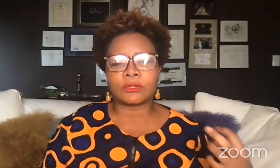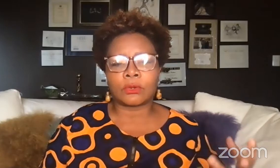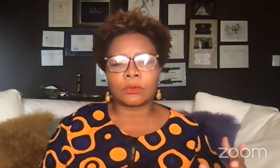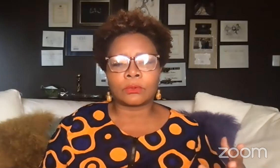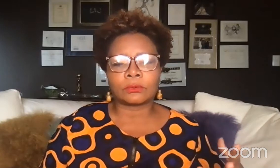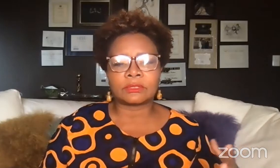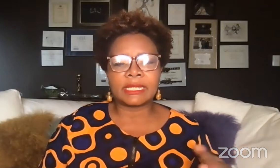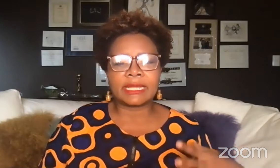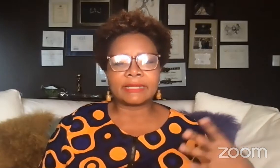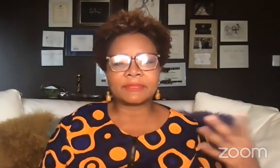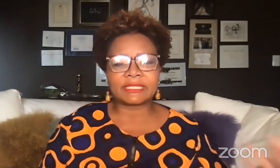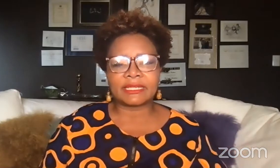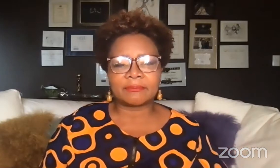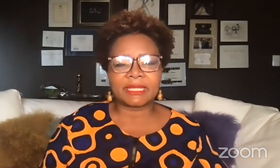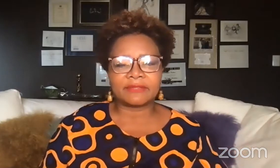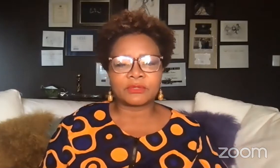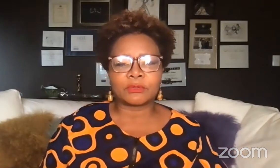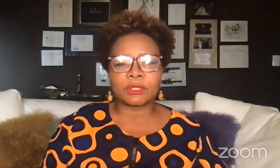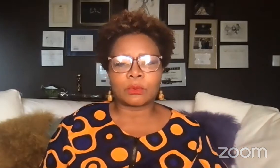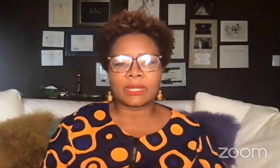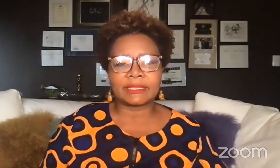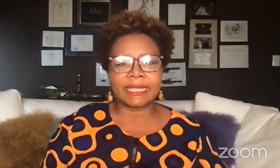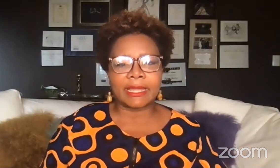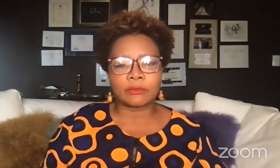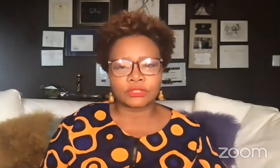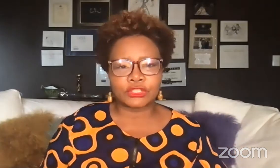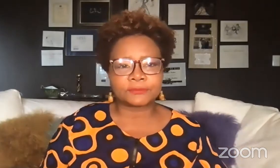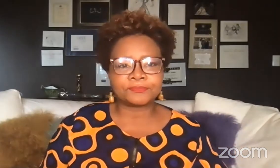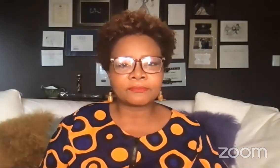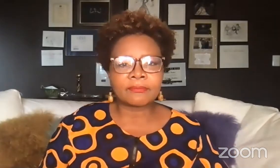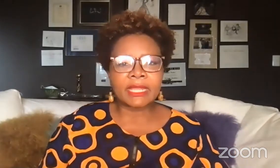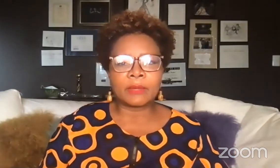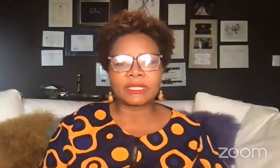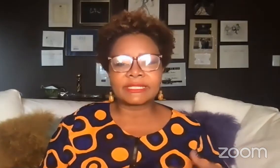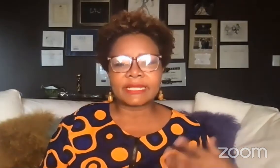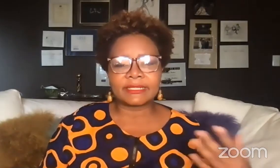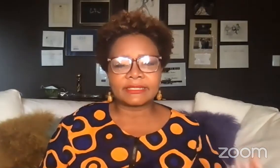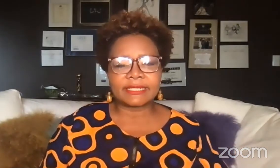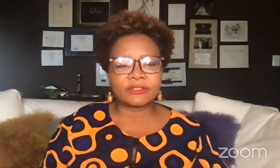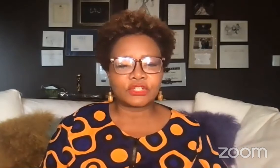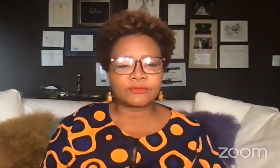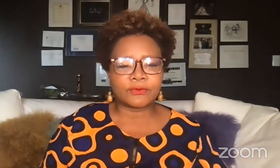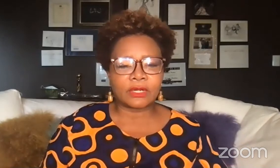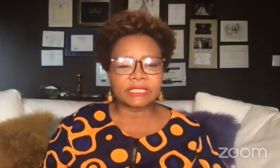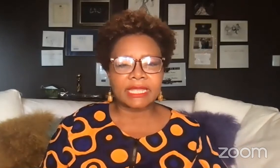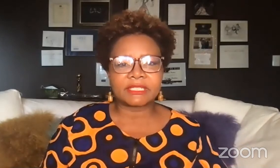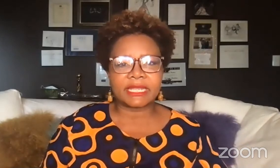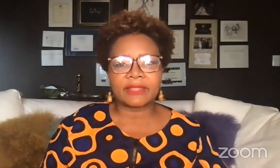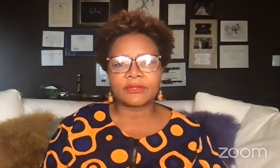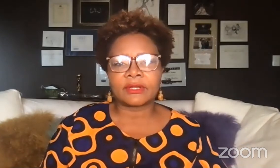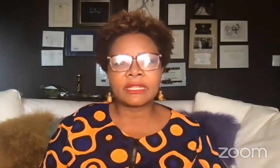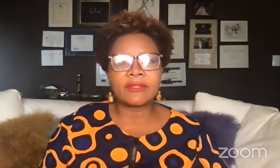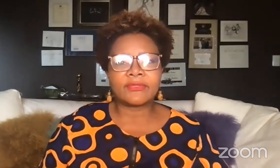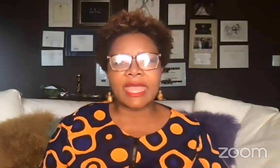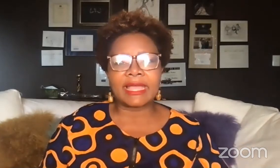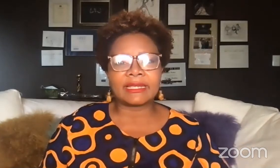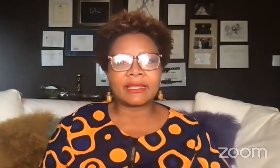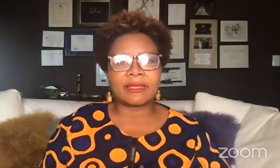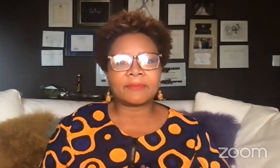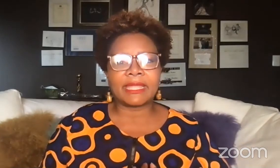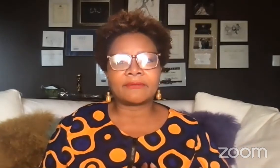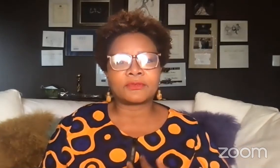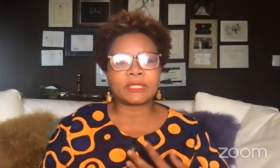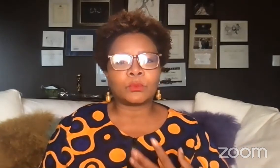blue and gold. I'm sitting in my living room on a white couch. I want to set an intention for our time together